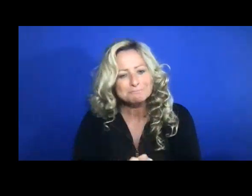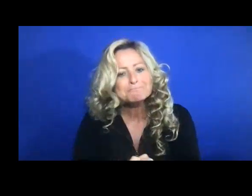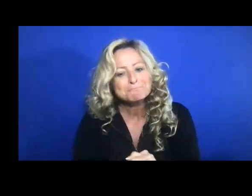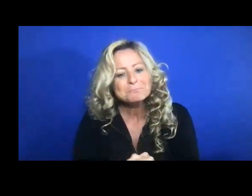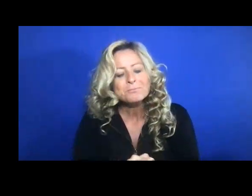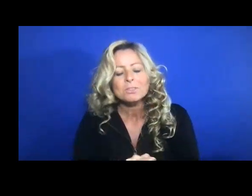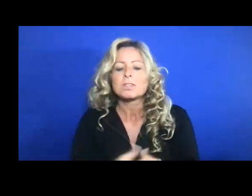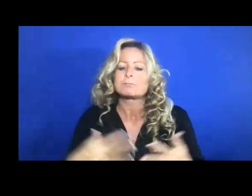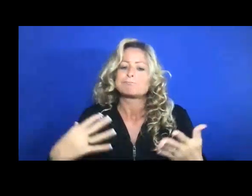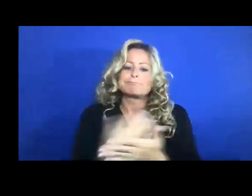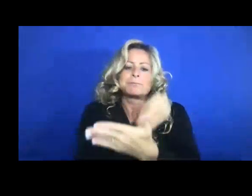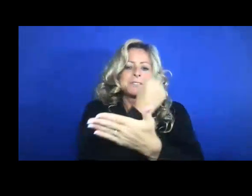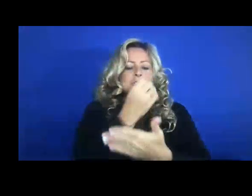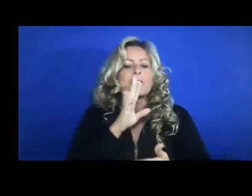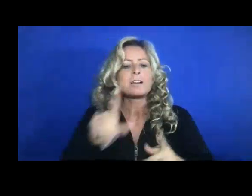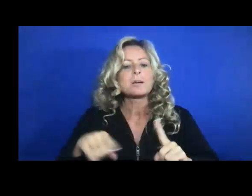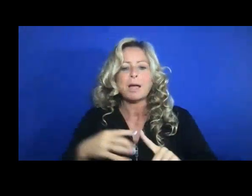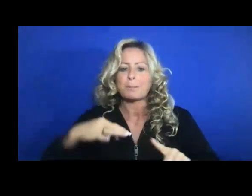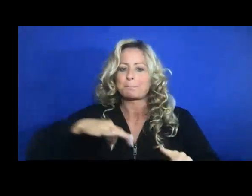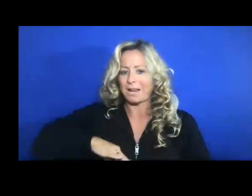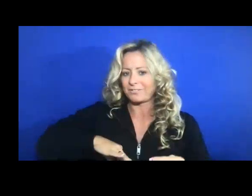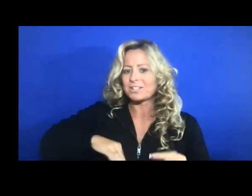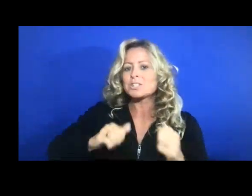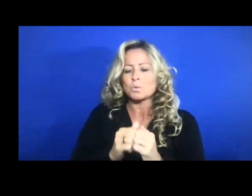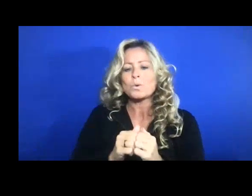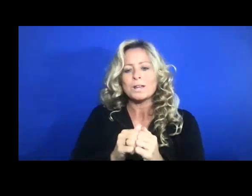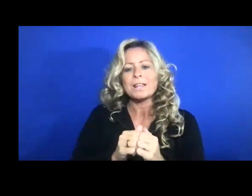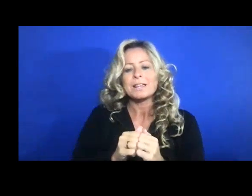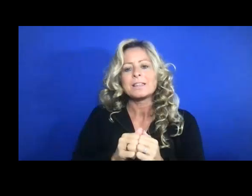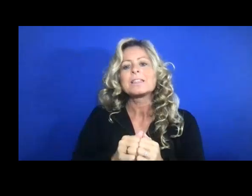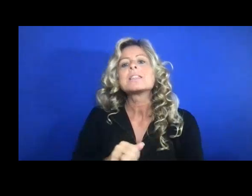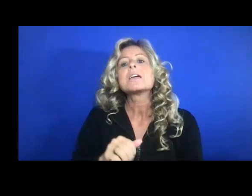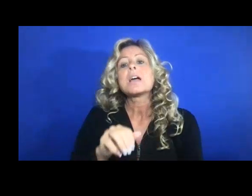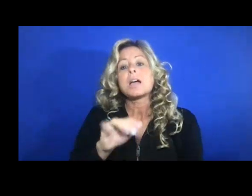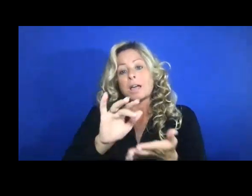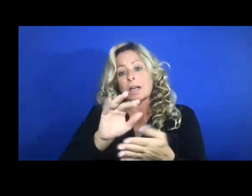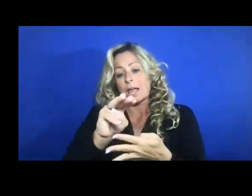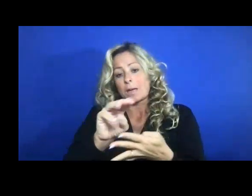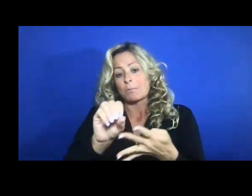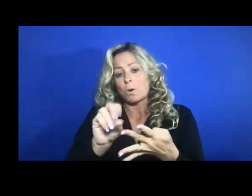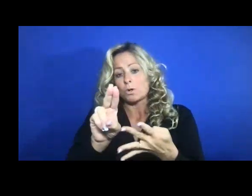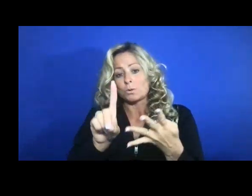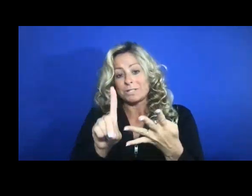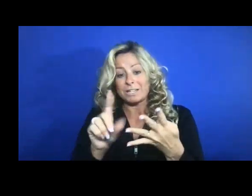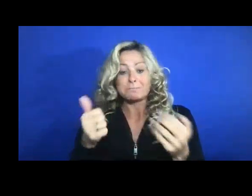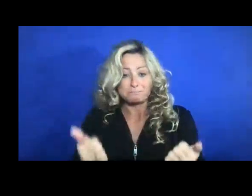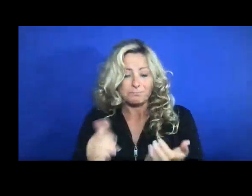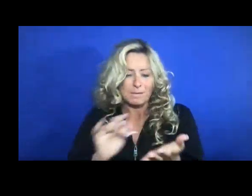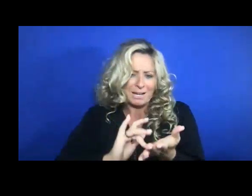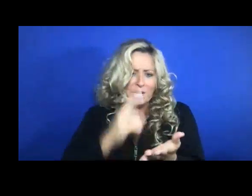So we're going to talk about some of the benefits of medication for opiate use disorder.